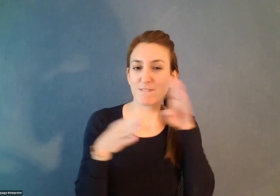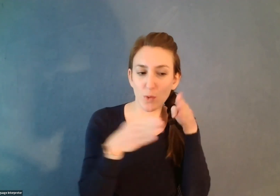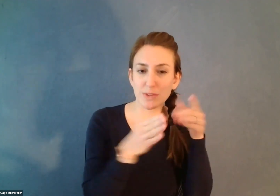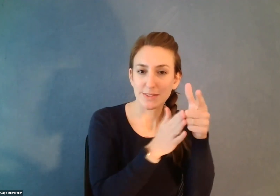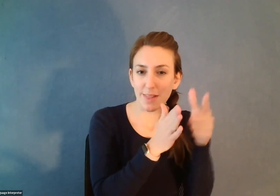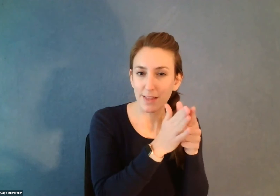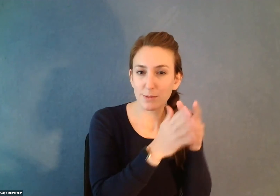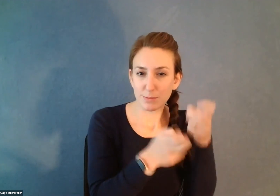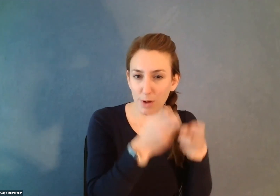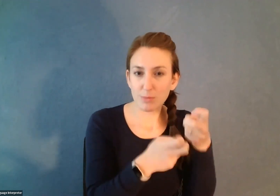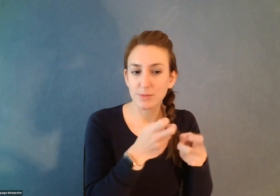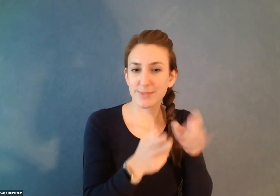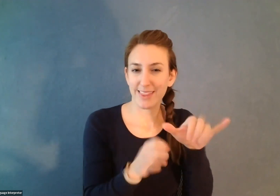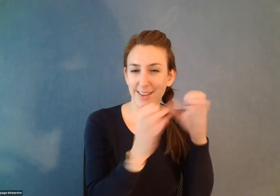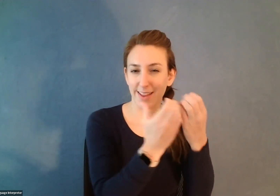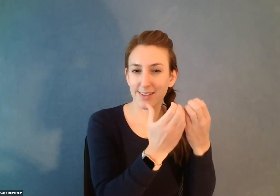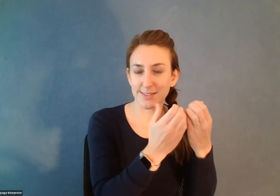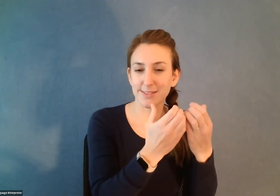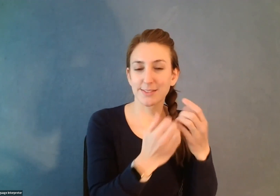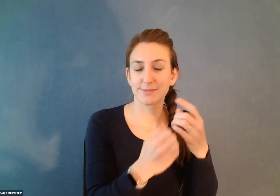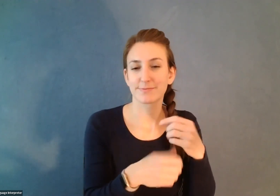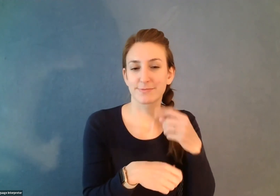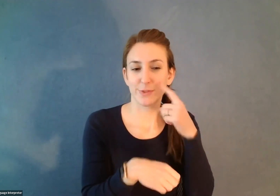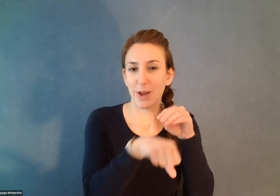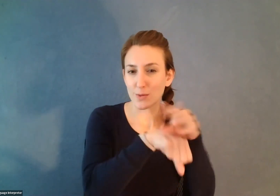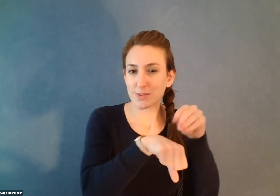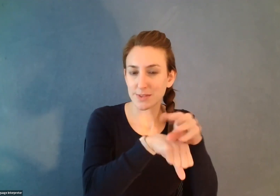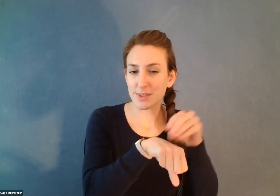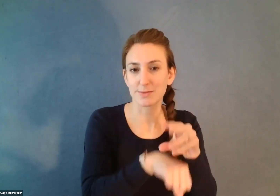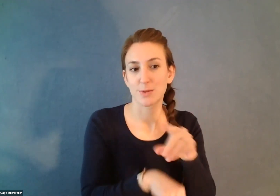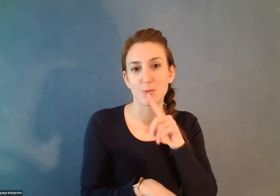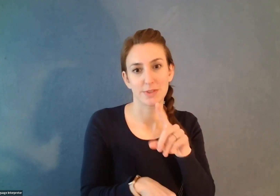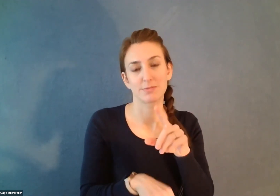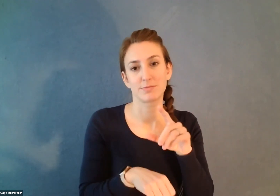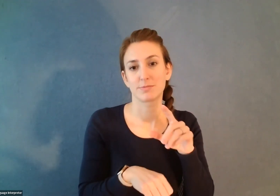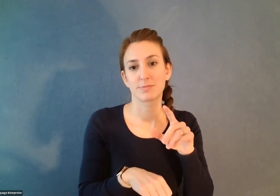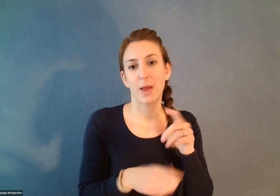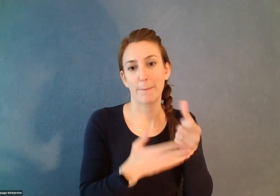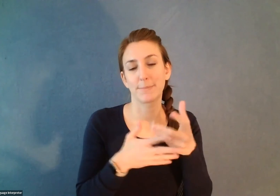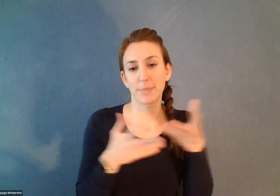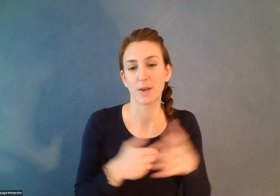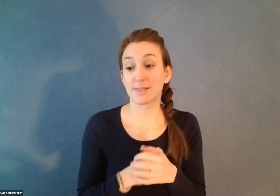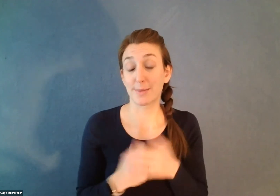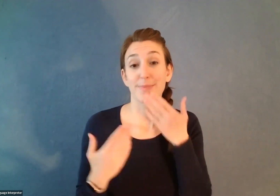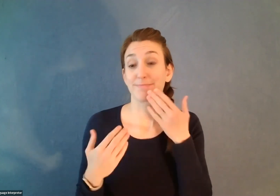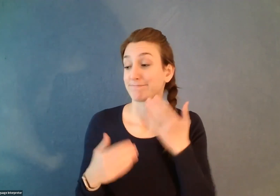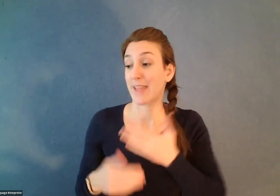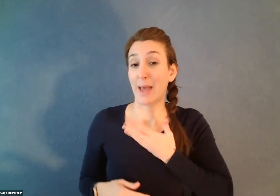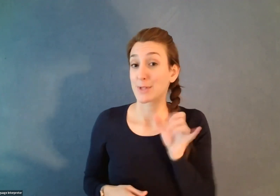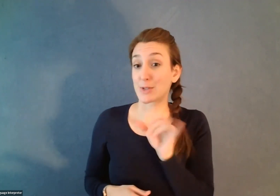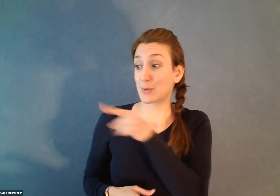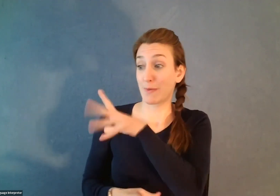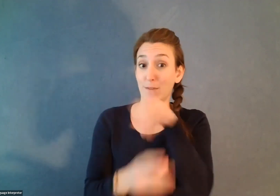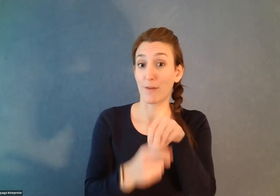sections of the class. And I'm so glad that you came to the webinar. I was going to mention as well that anyone who wants to be on